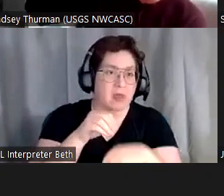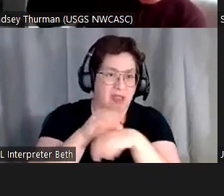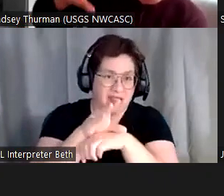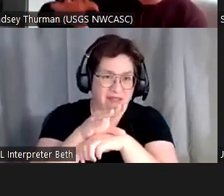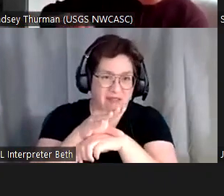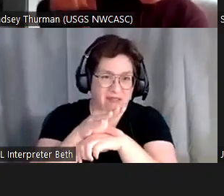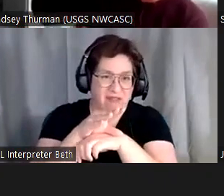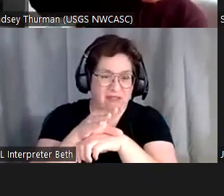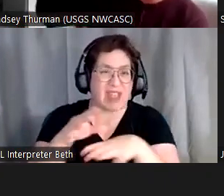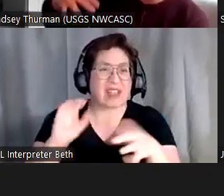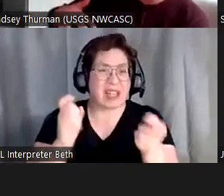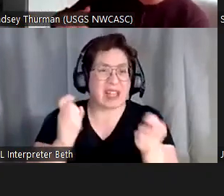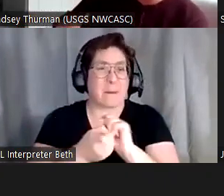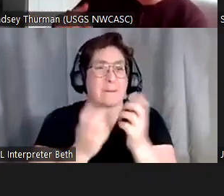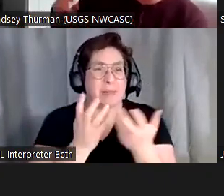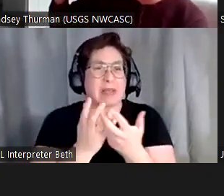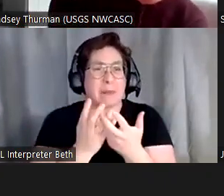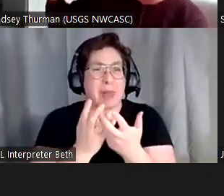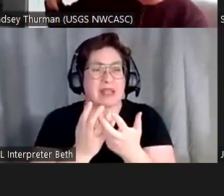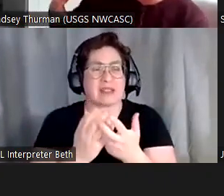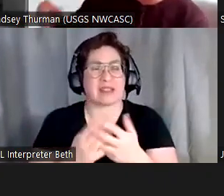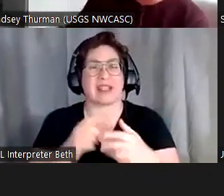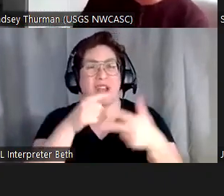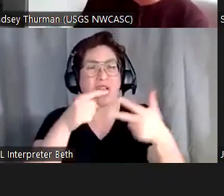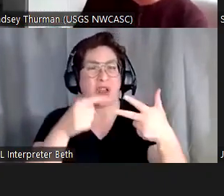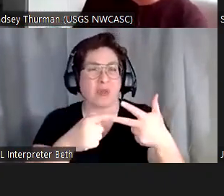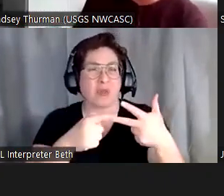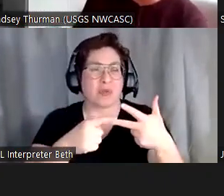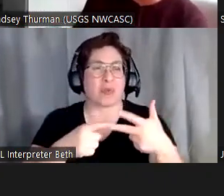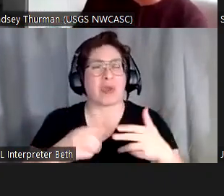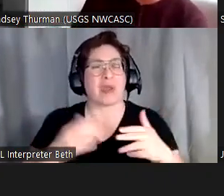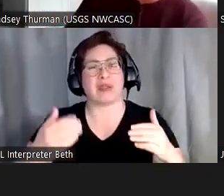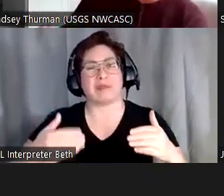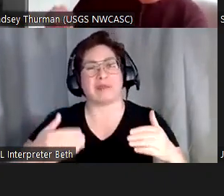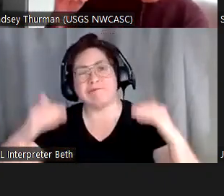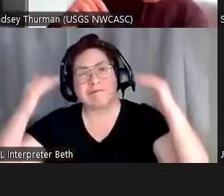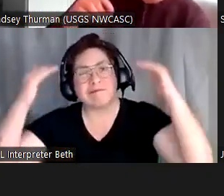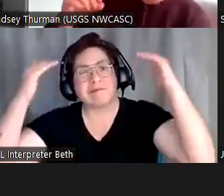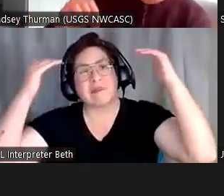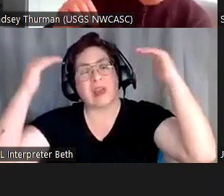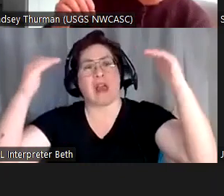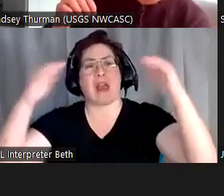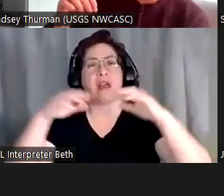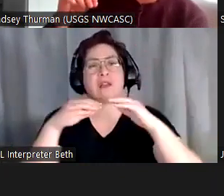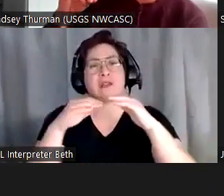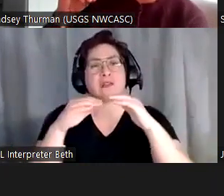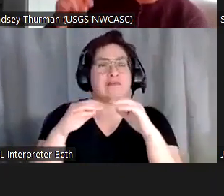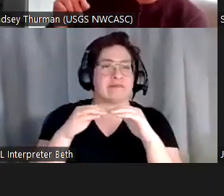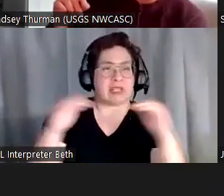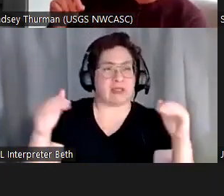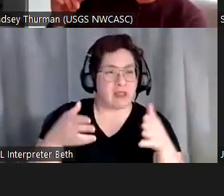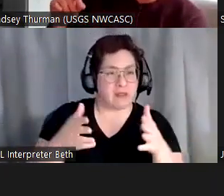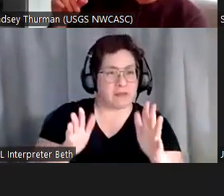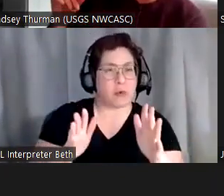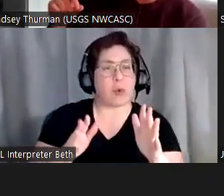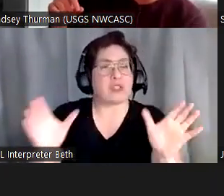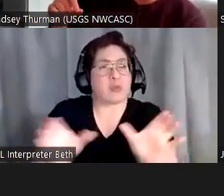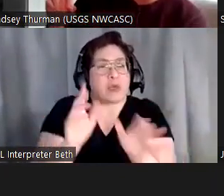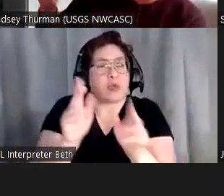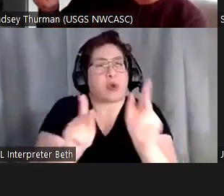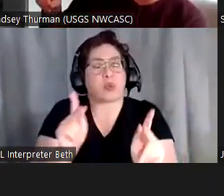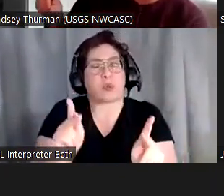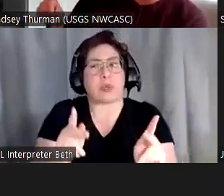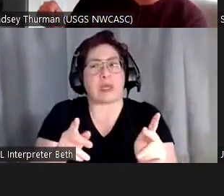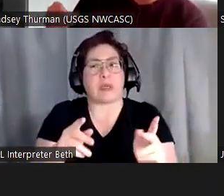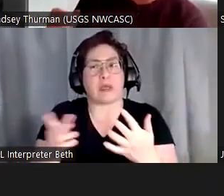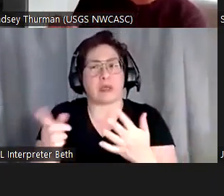of like 3 high-level ways of thinking through this adaptation menu. And we always encourage people to think about whether or not